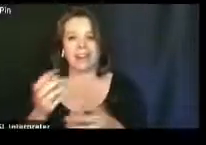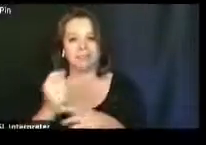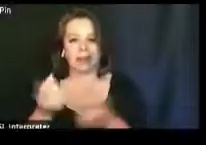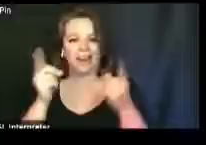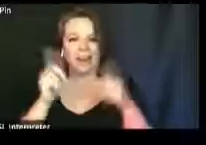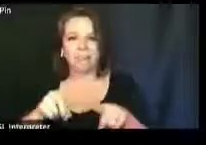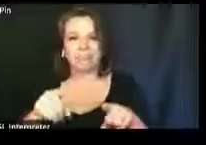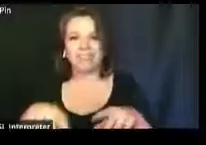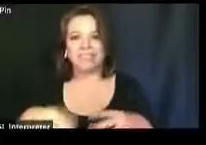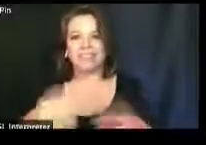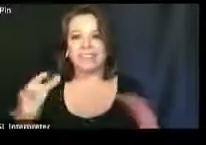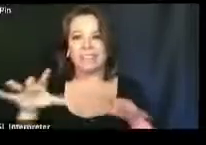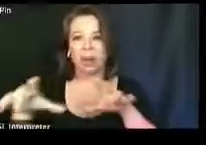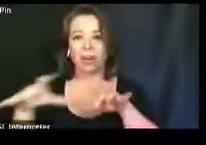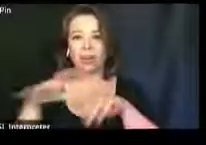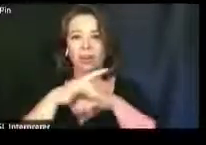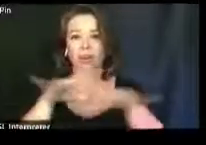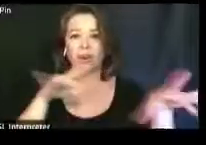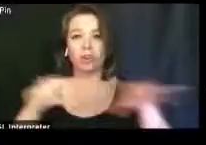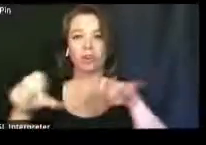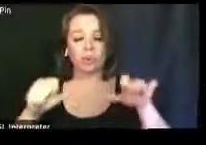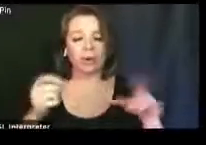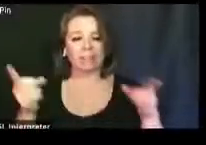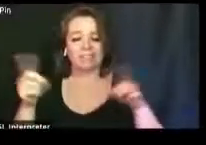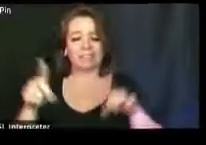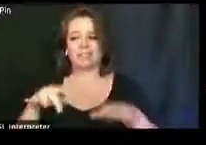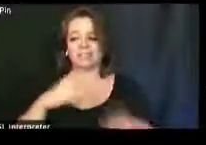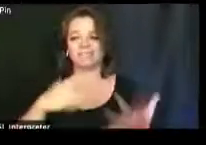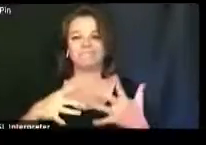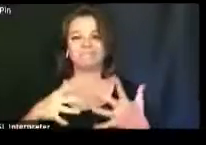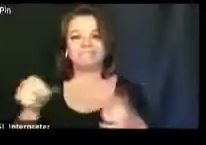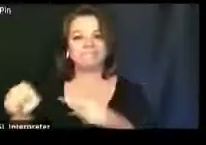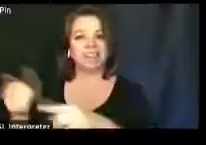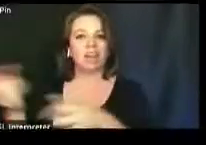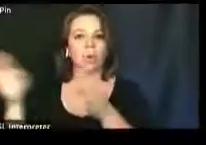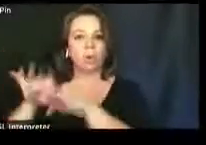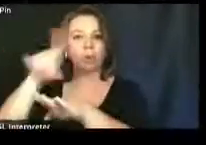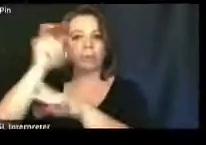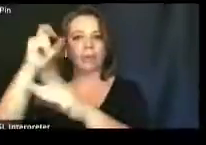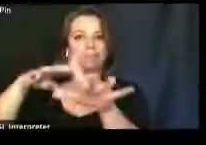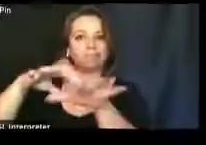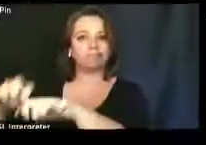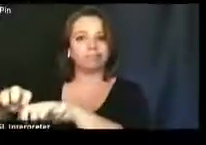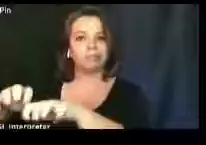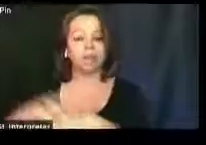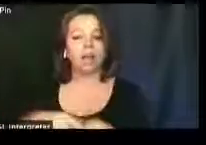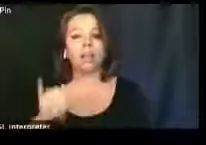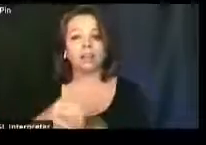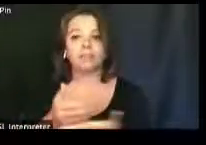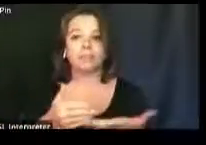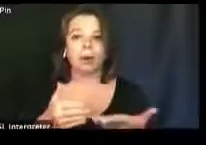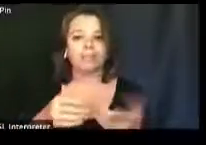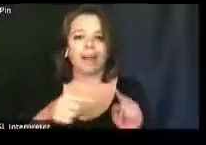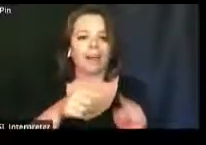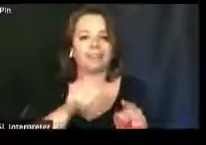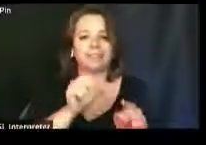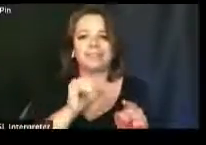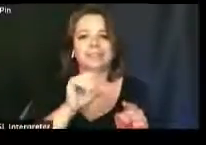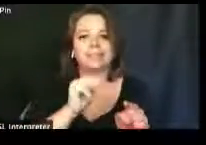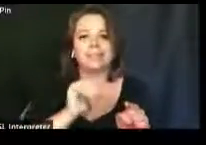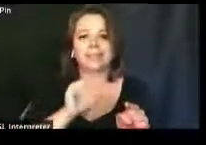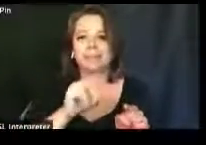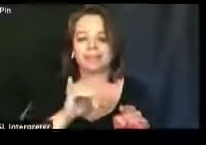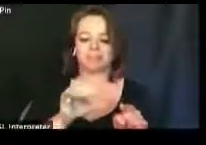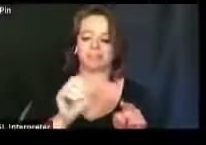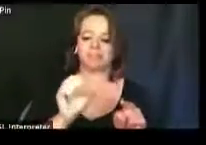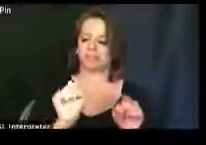the 5 and 14 intersection was closed due to collapse. That's a concern that Simi Valley does not share with us, and they do not use our freeways